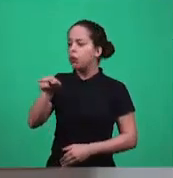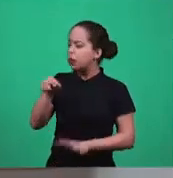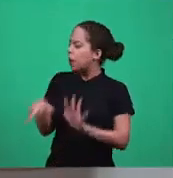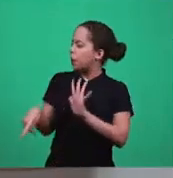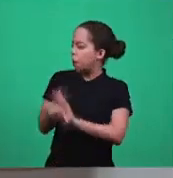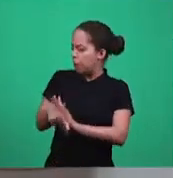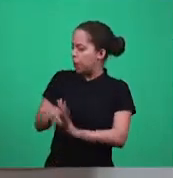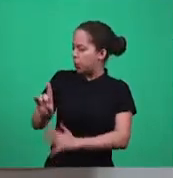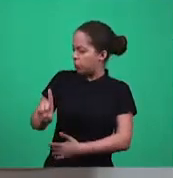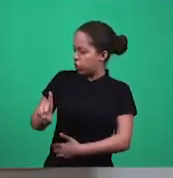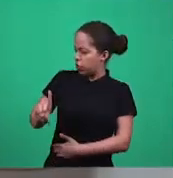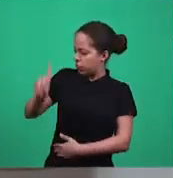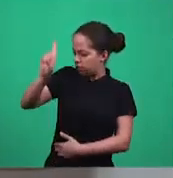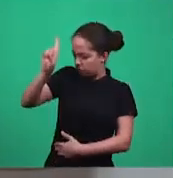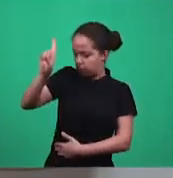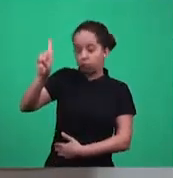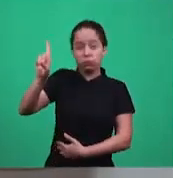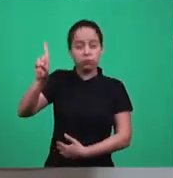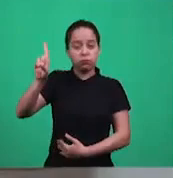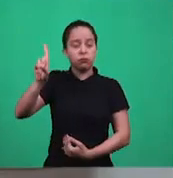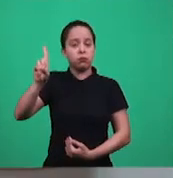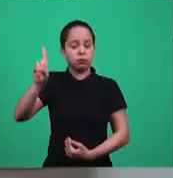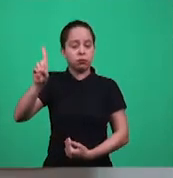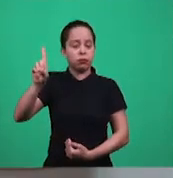You're a man of God. Look at this.